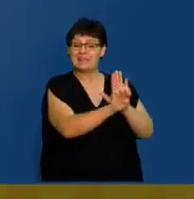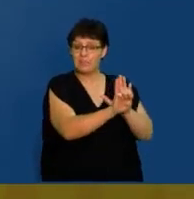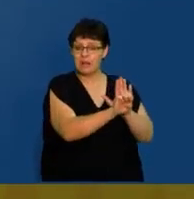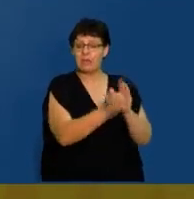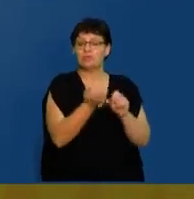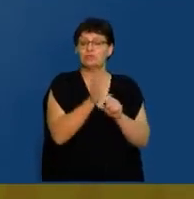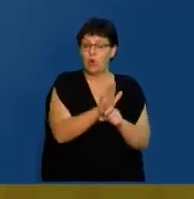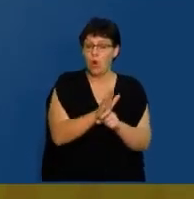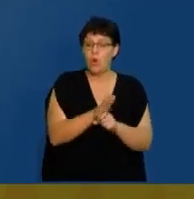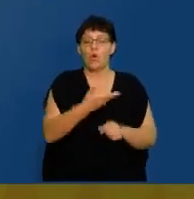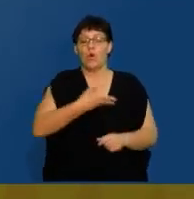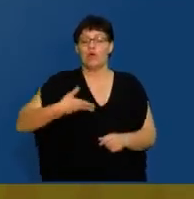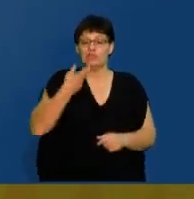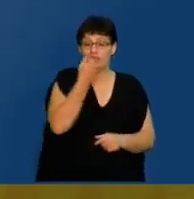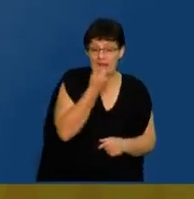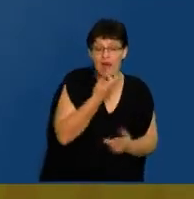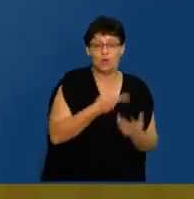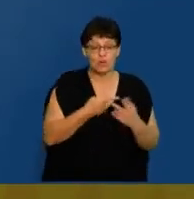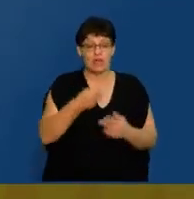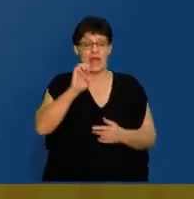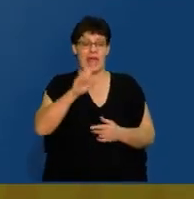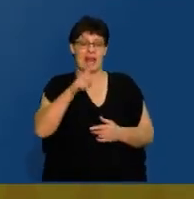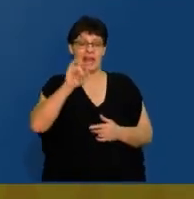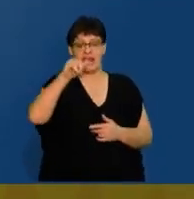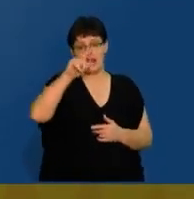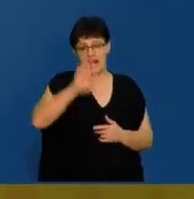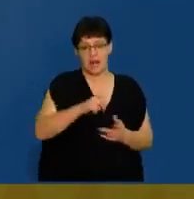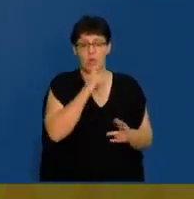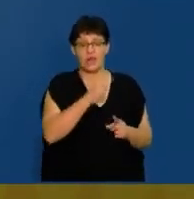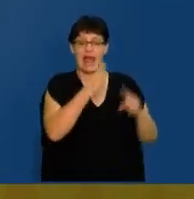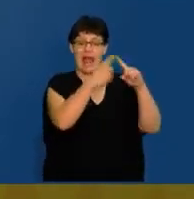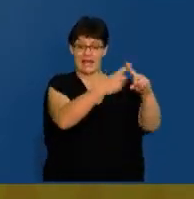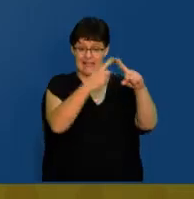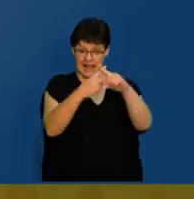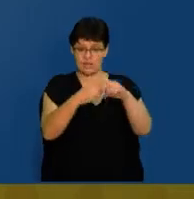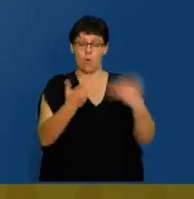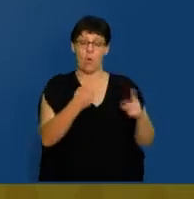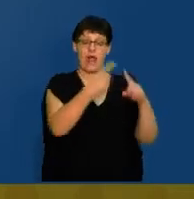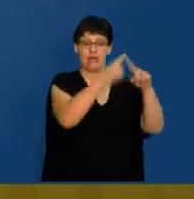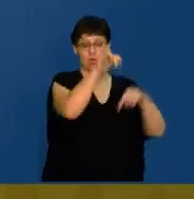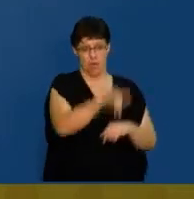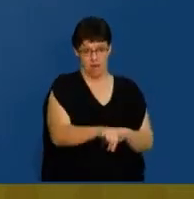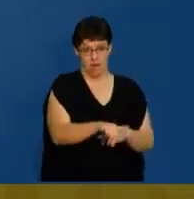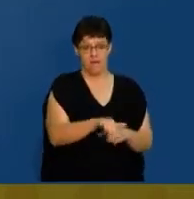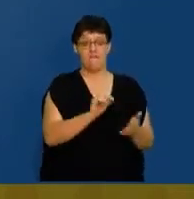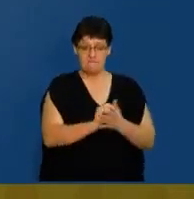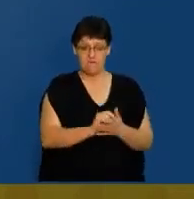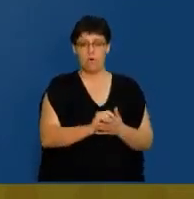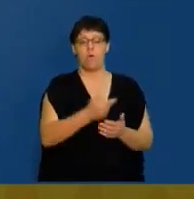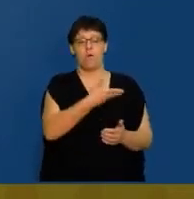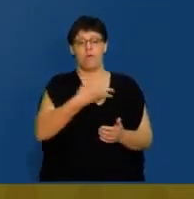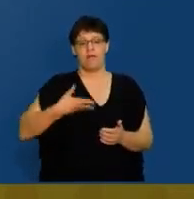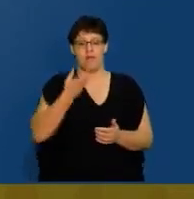the gender as well as the allele. And hence you would use the letters XX and XY for females and